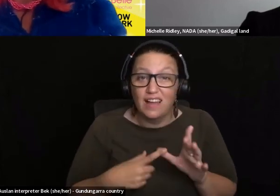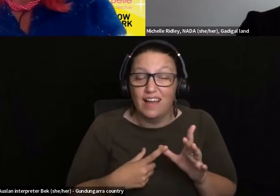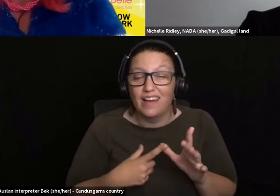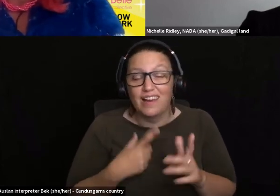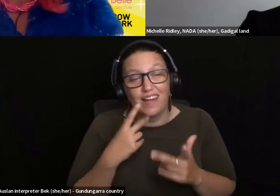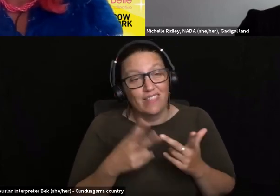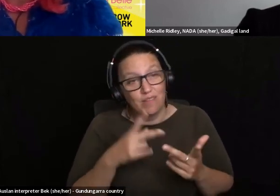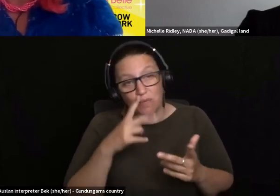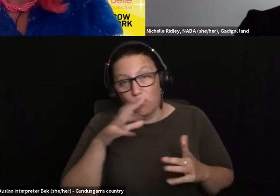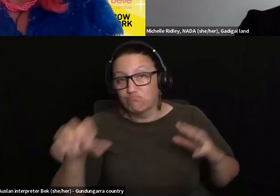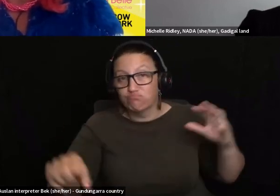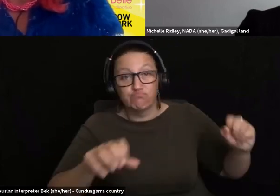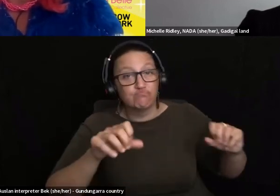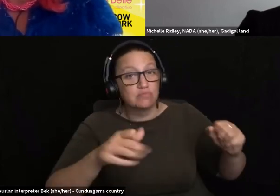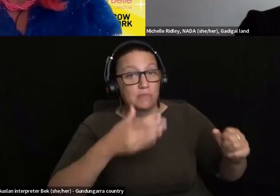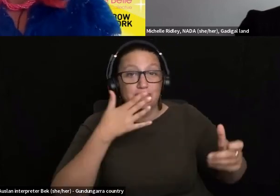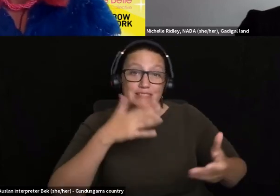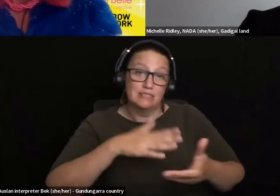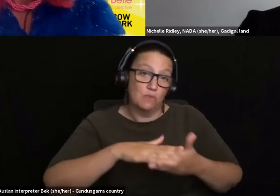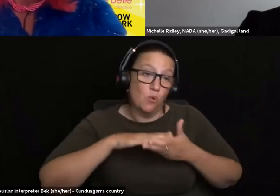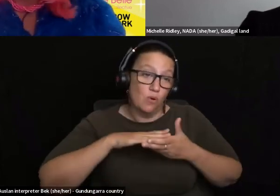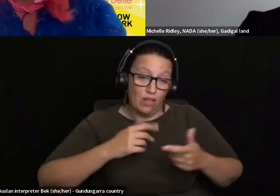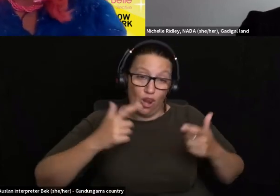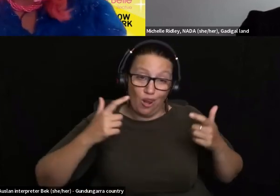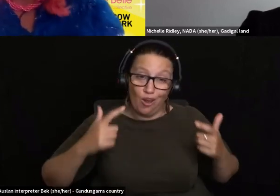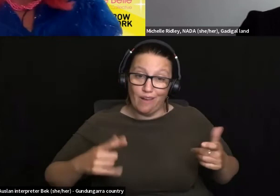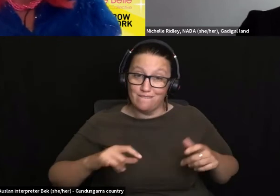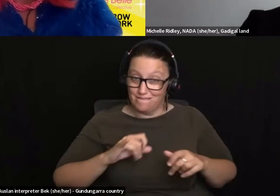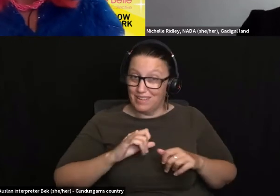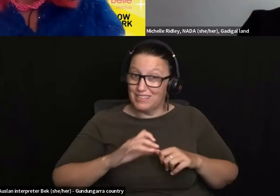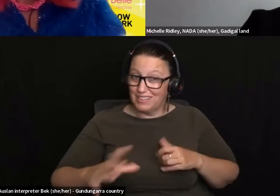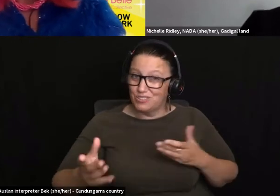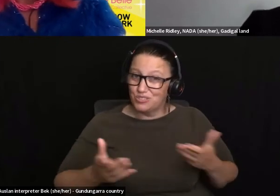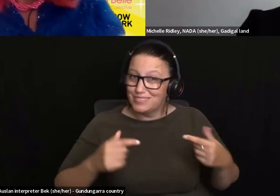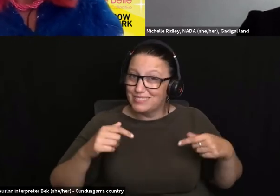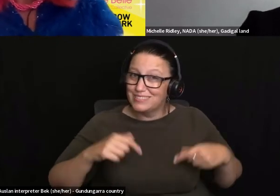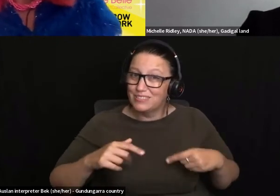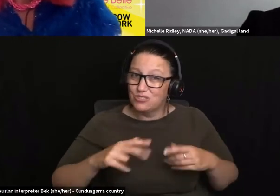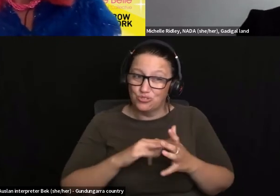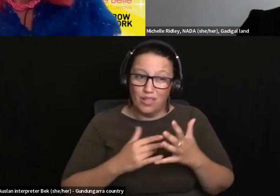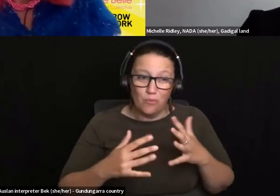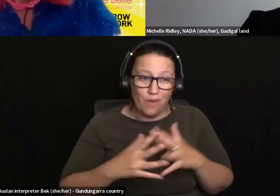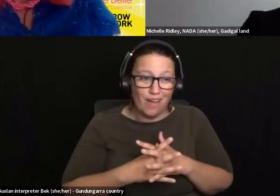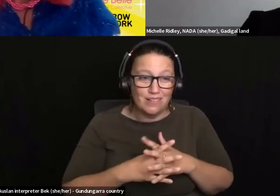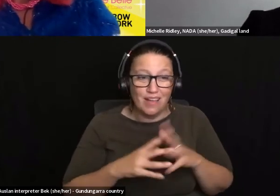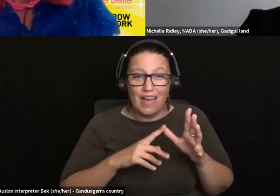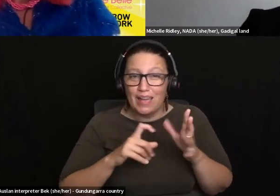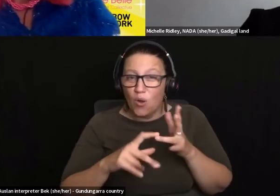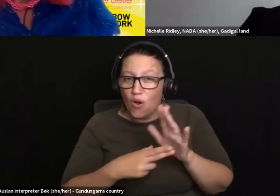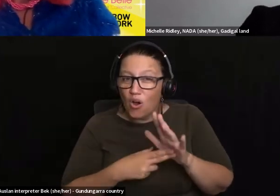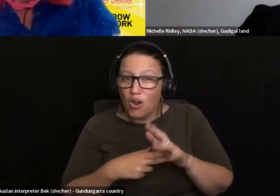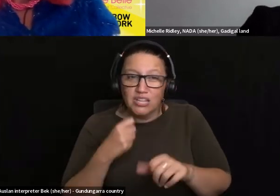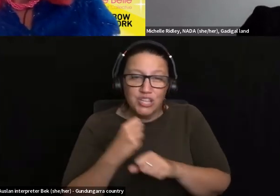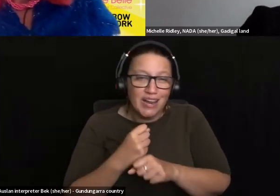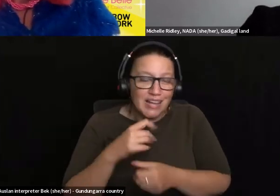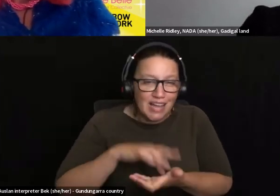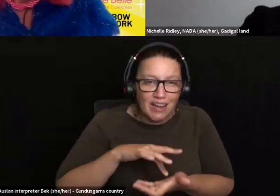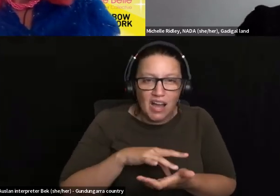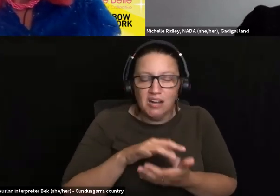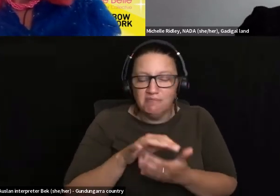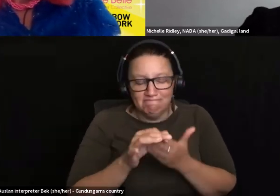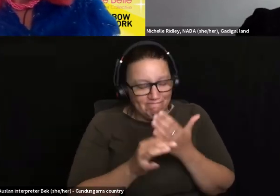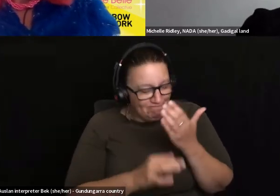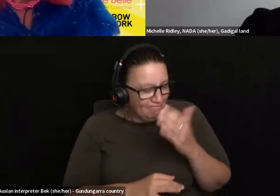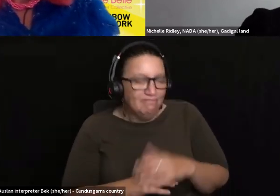lot of services, and there's some fantastic services in New South Wales as well, like ACON and the Gender Centre.